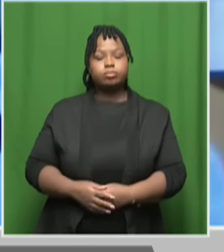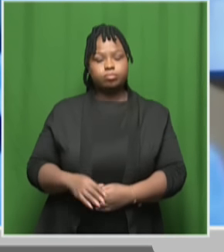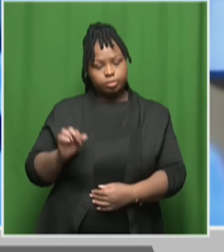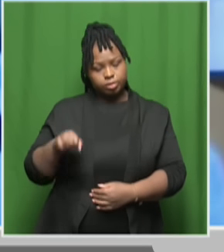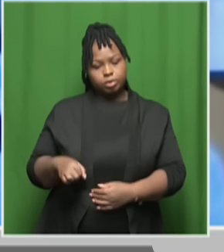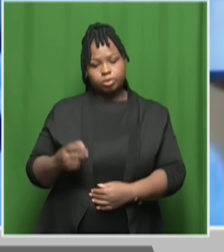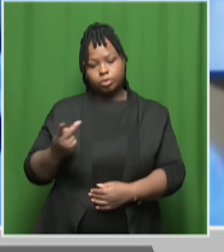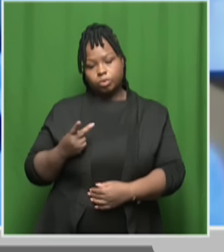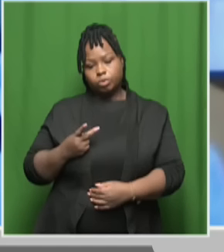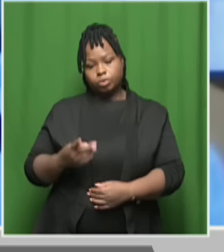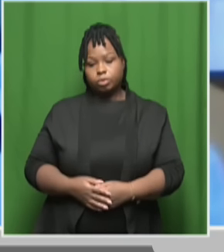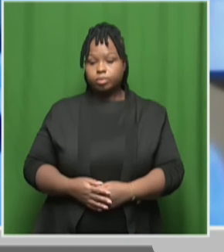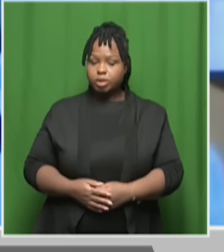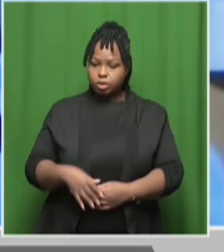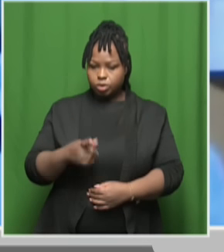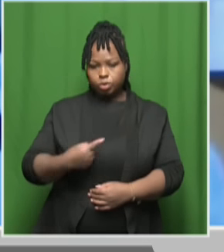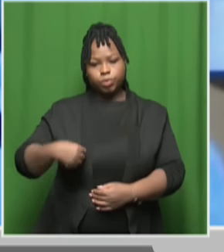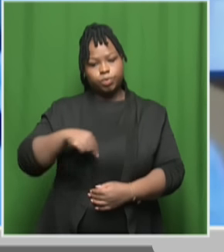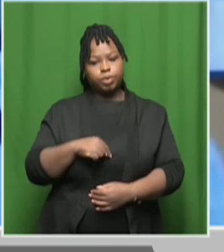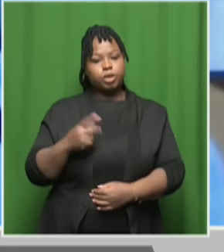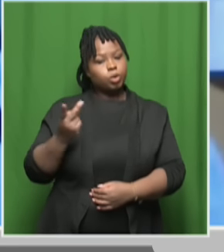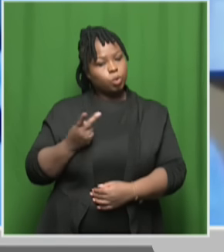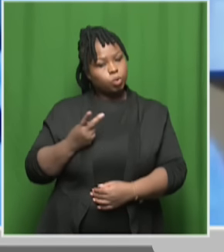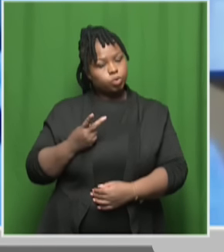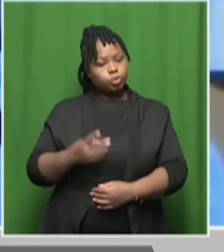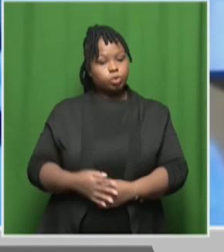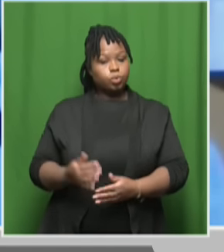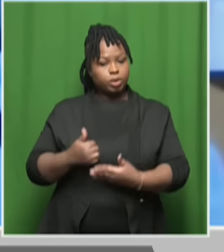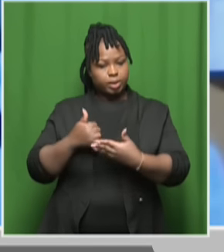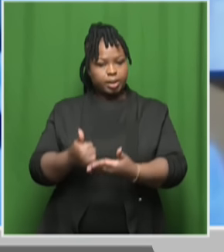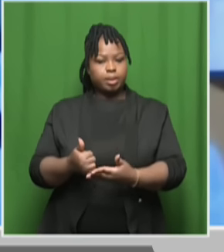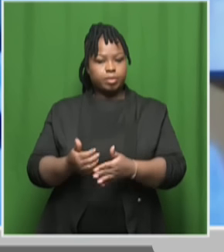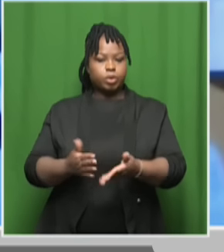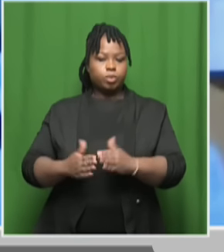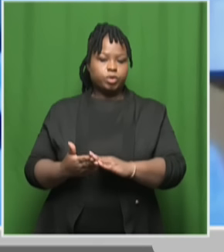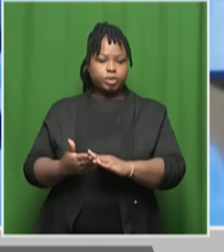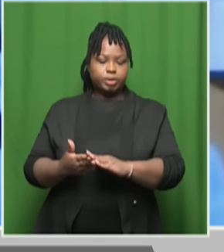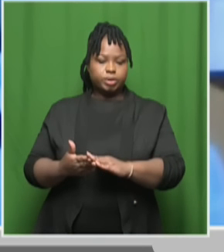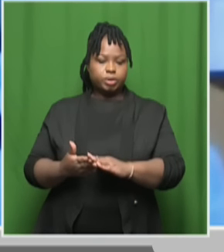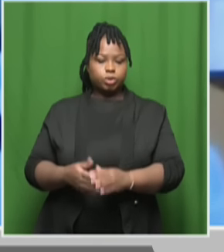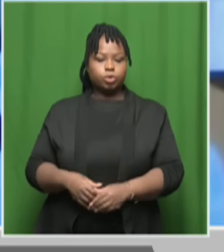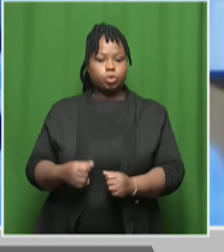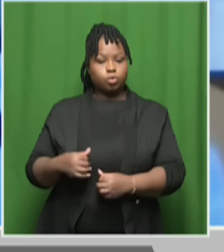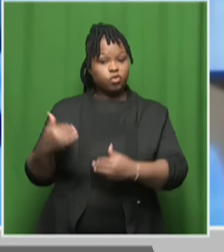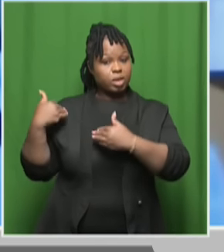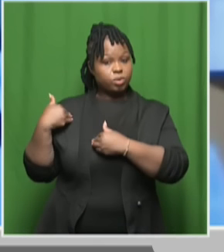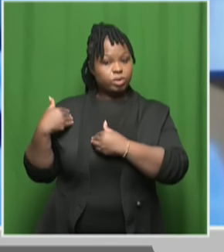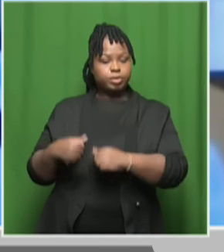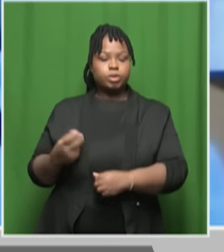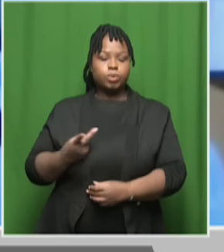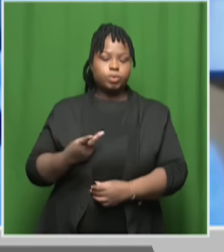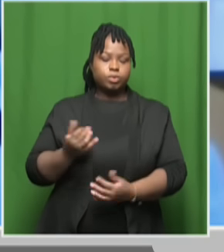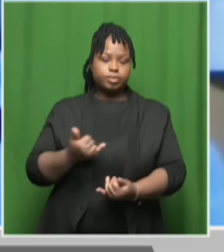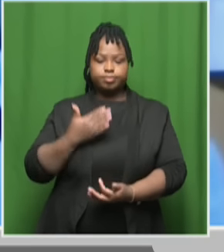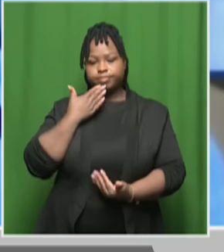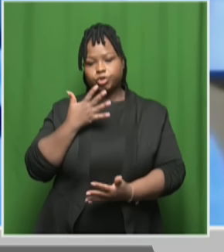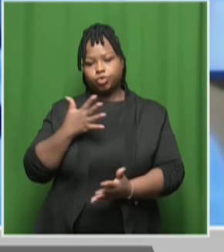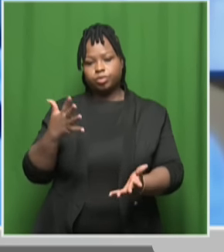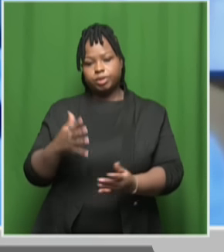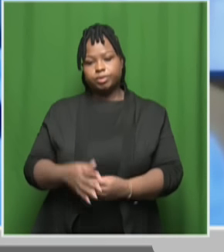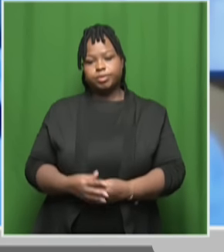course, as the fourth estate, we will also endeavor to assist the community in seeking accountability. But thank you so much